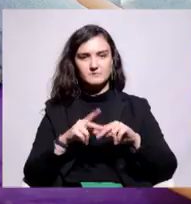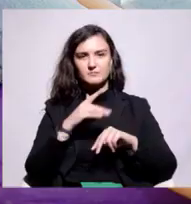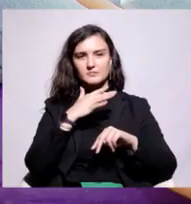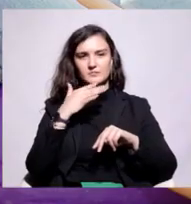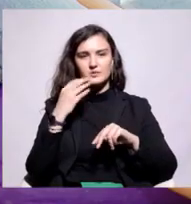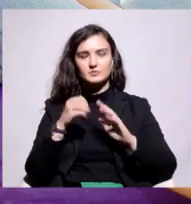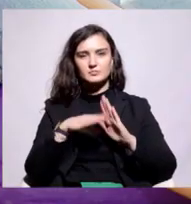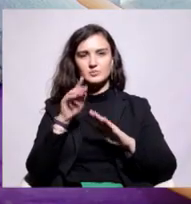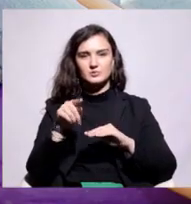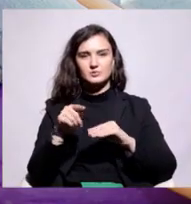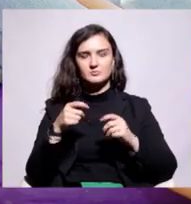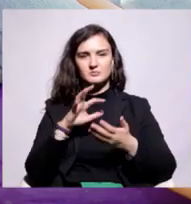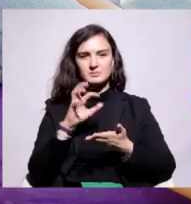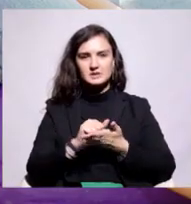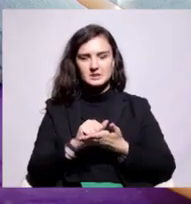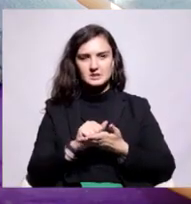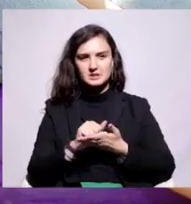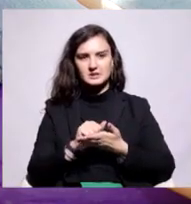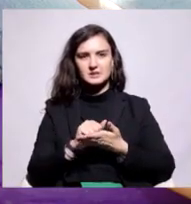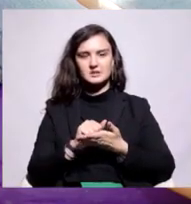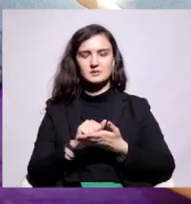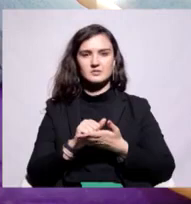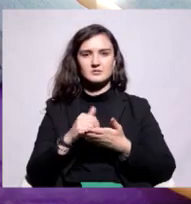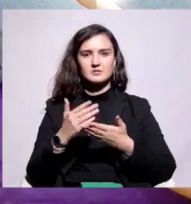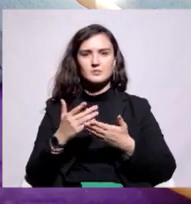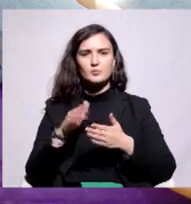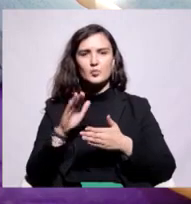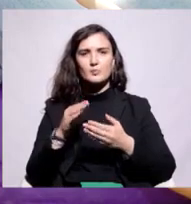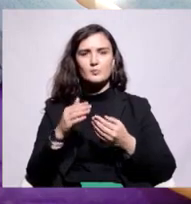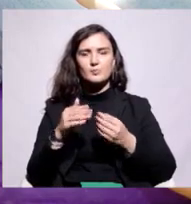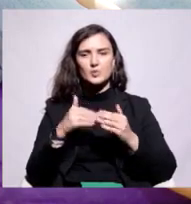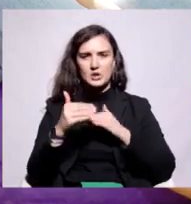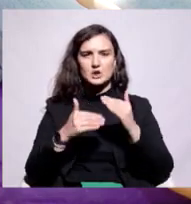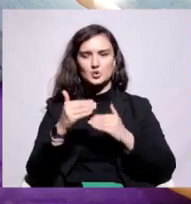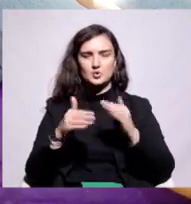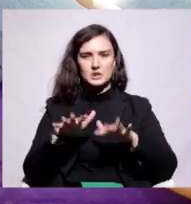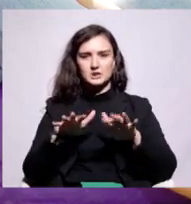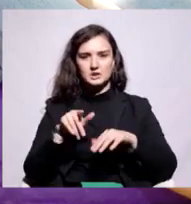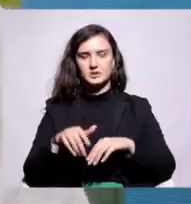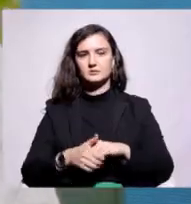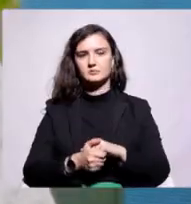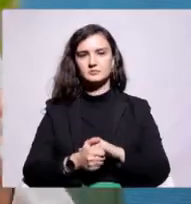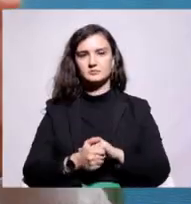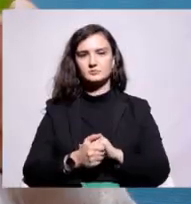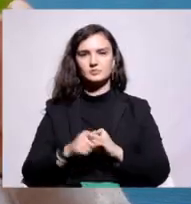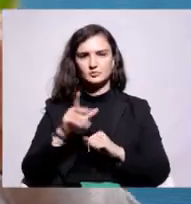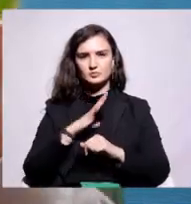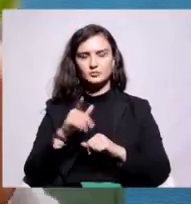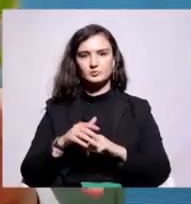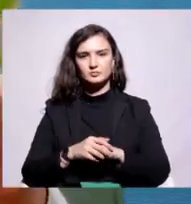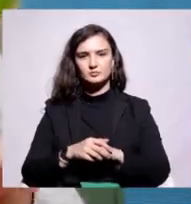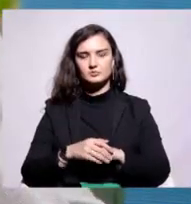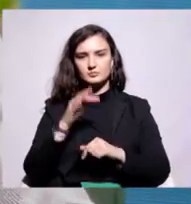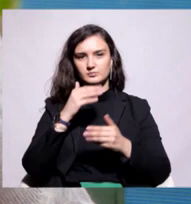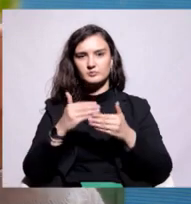more bustling, busy, productive, even progressive place. There was an inn before